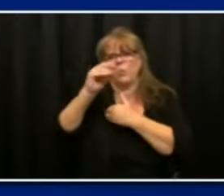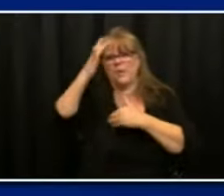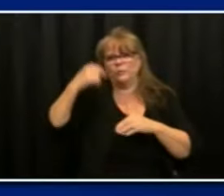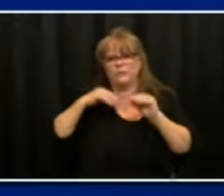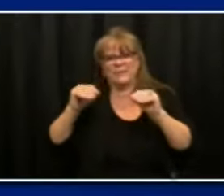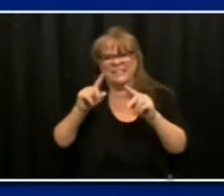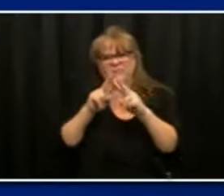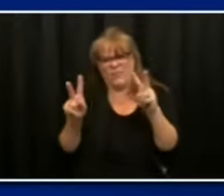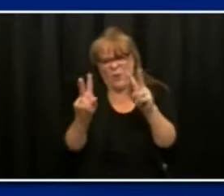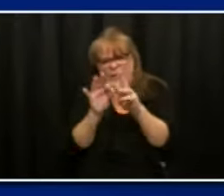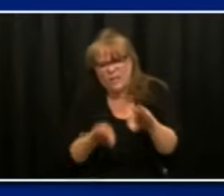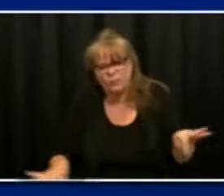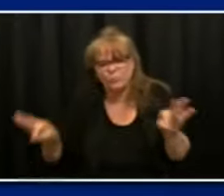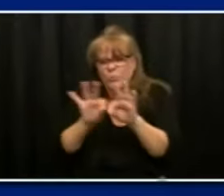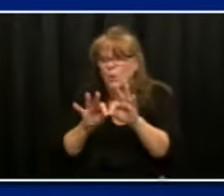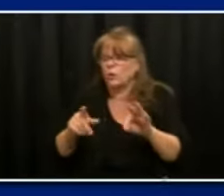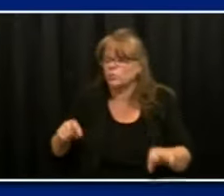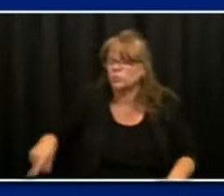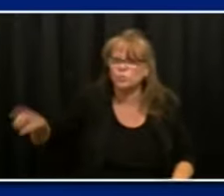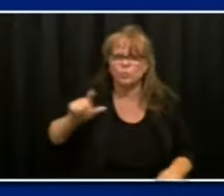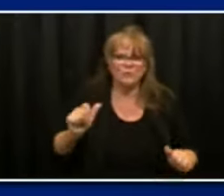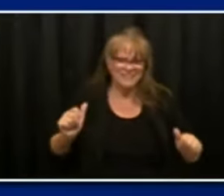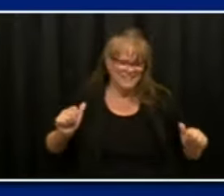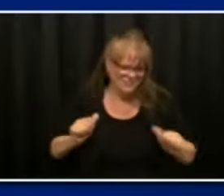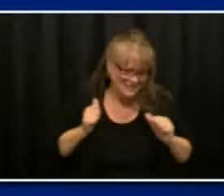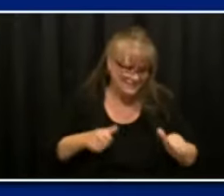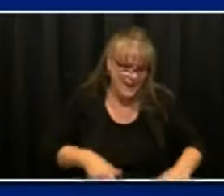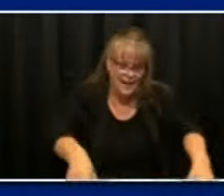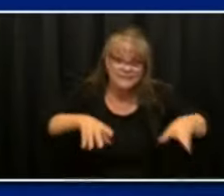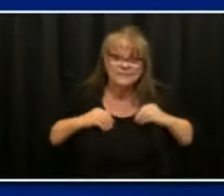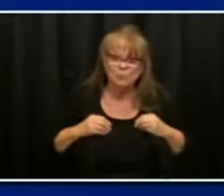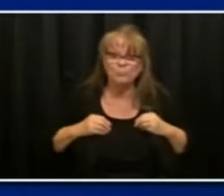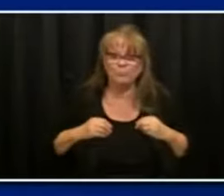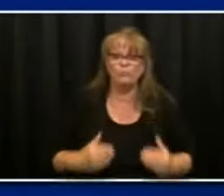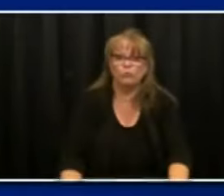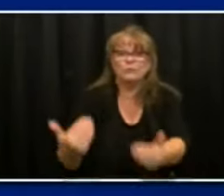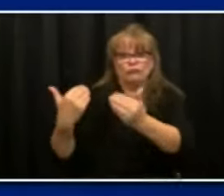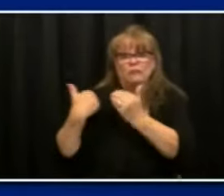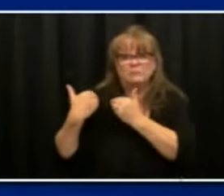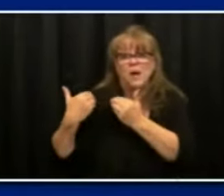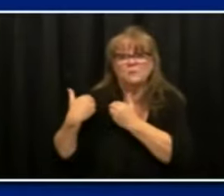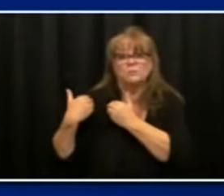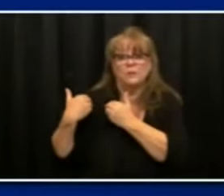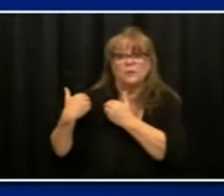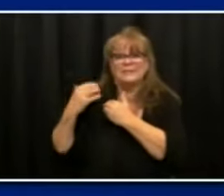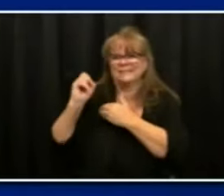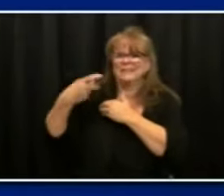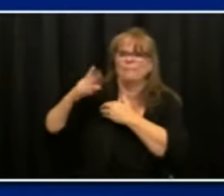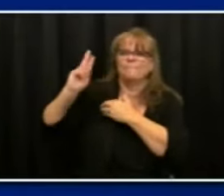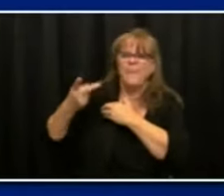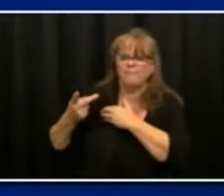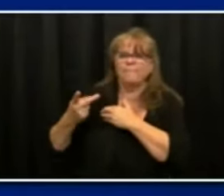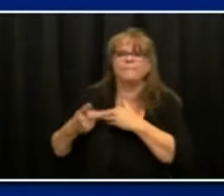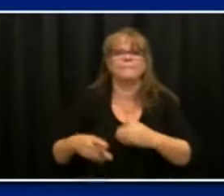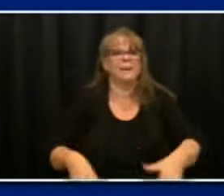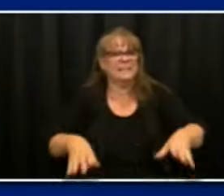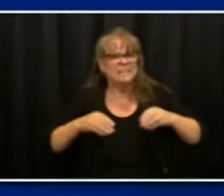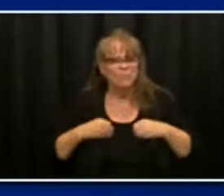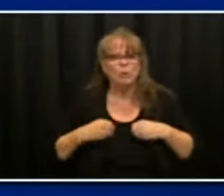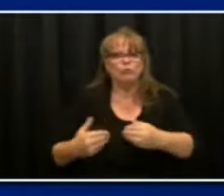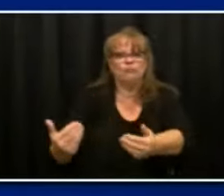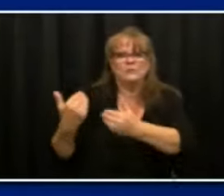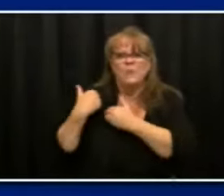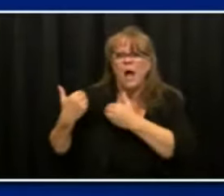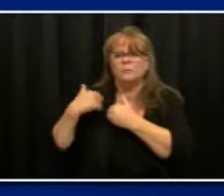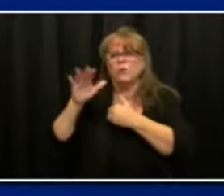us spread the word, encourage people to protect one another. Part of stepping up statewide also means stepping up economically,